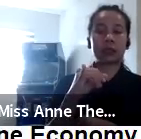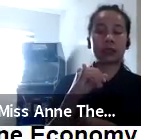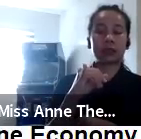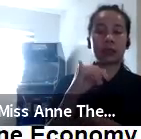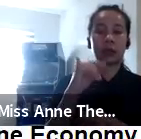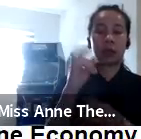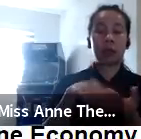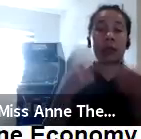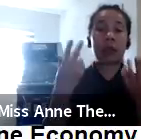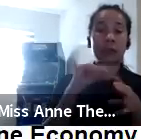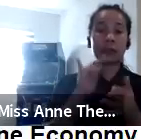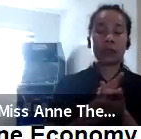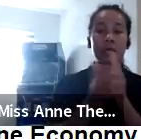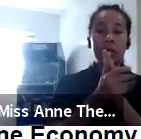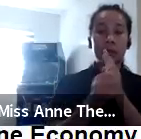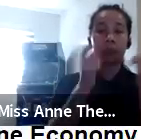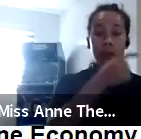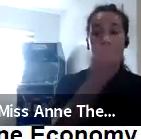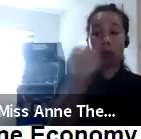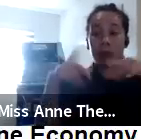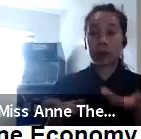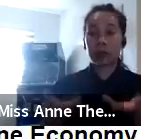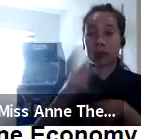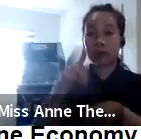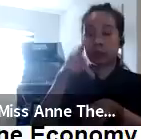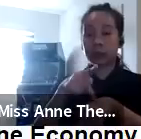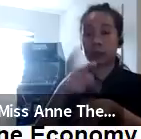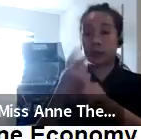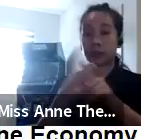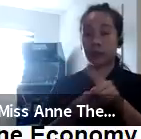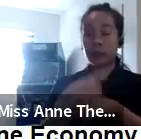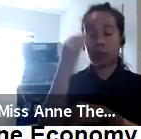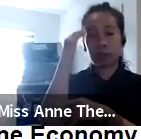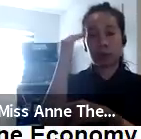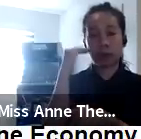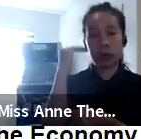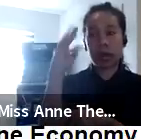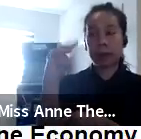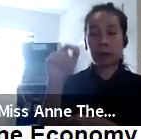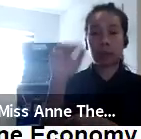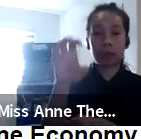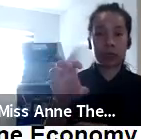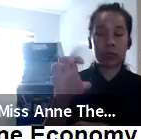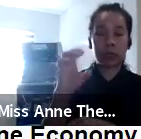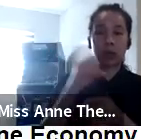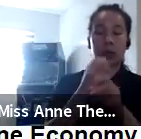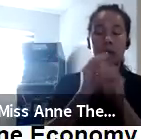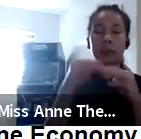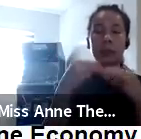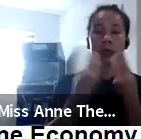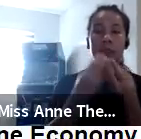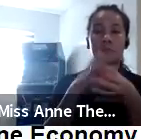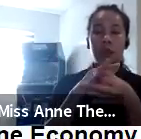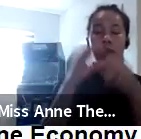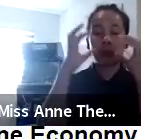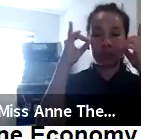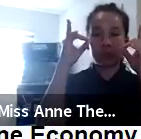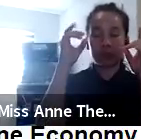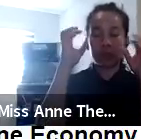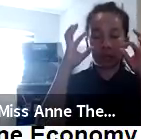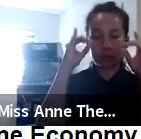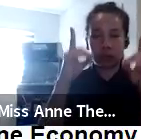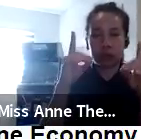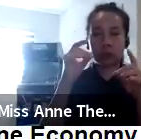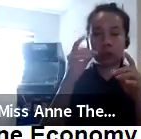the experts are provided by the Korean MOE, or Ministry of Education. They take care of all